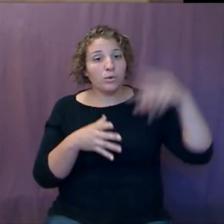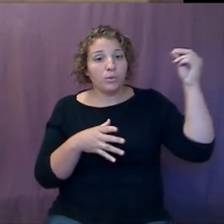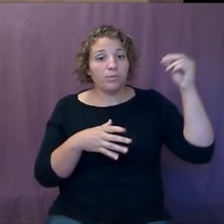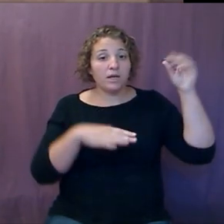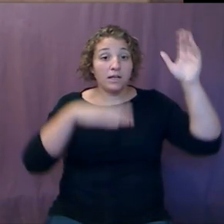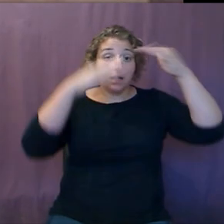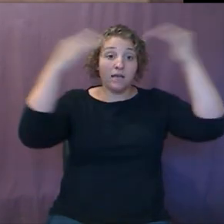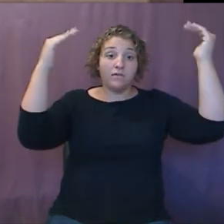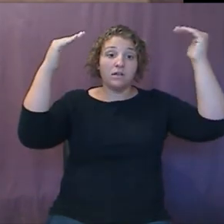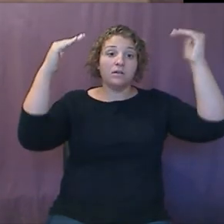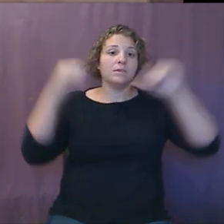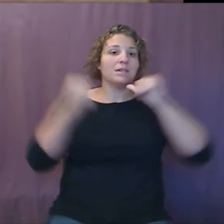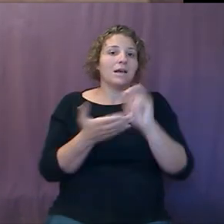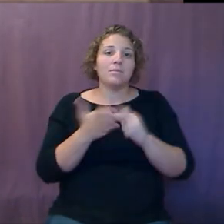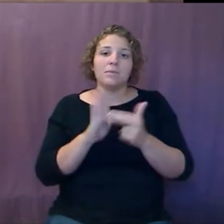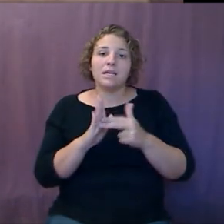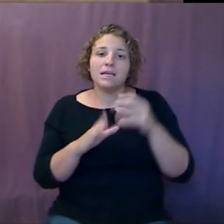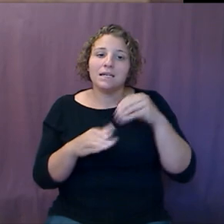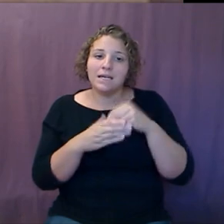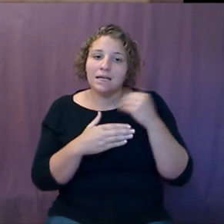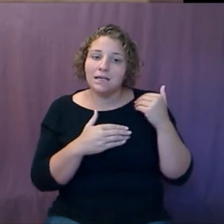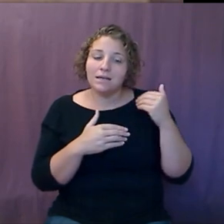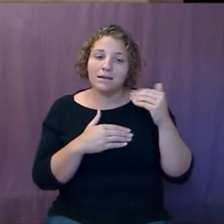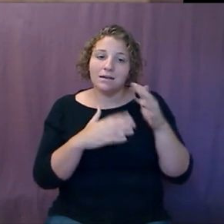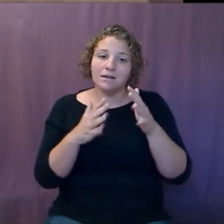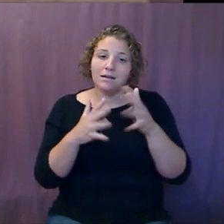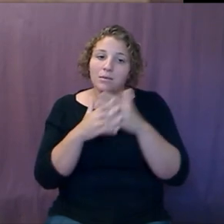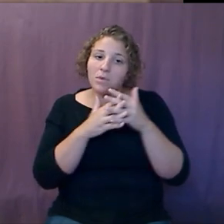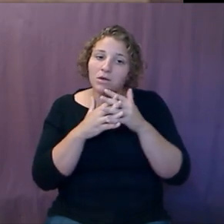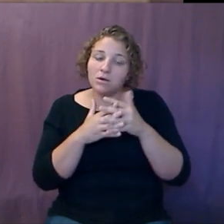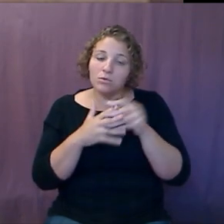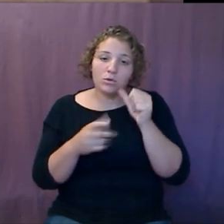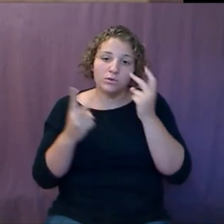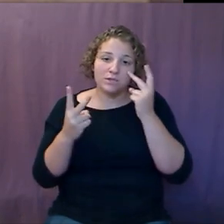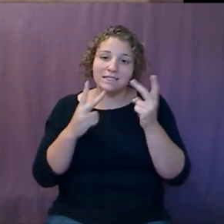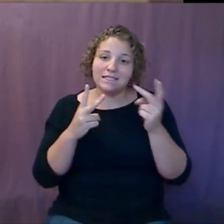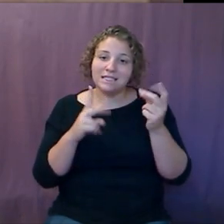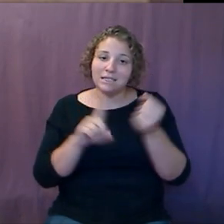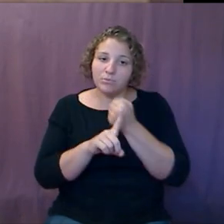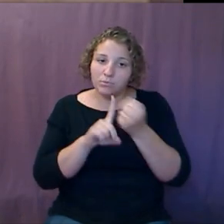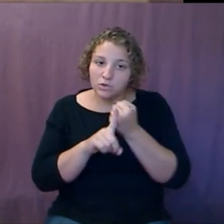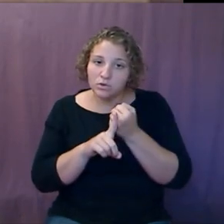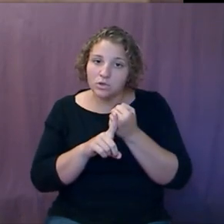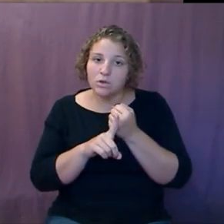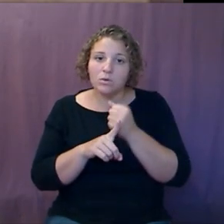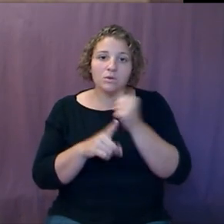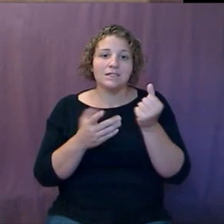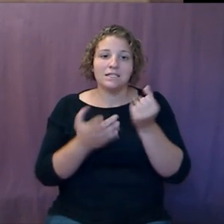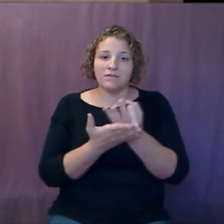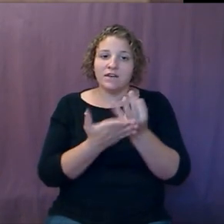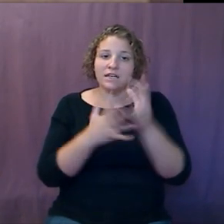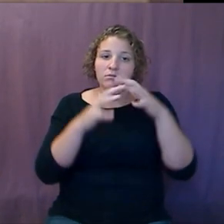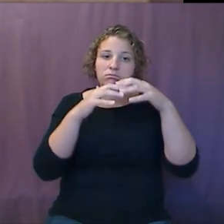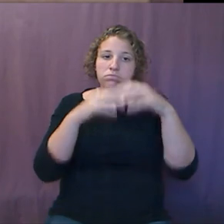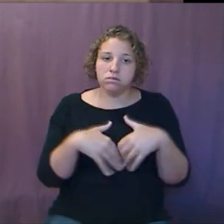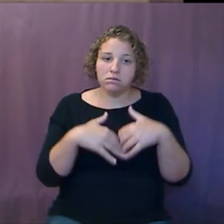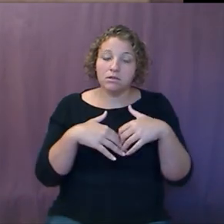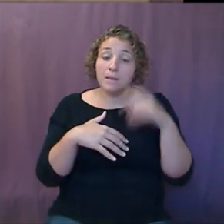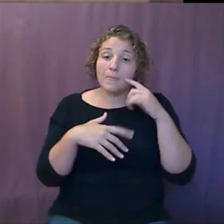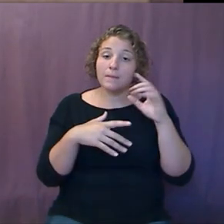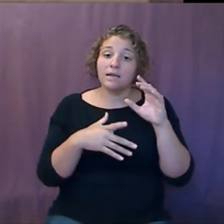mean in america we won't see persecution that doesn't mean in america we may not see financial implosion that destroys the world's reserve